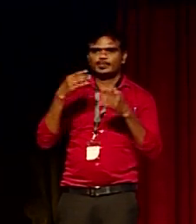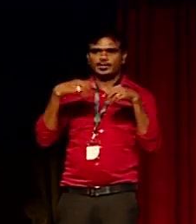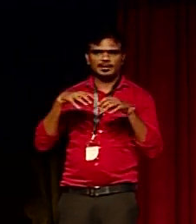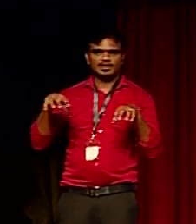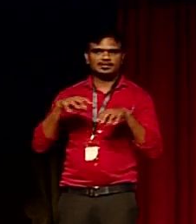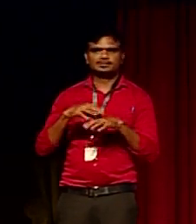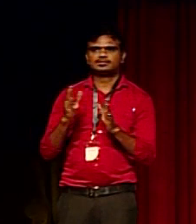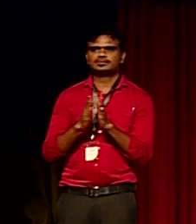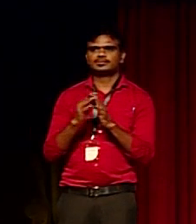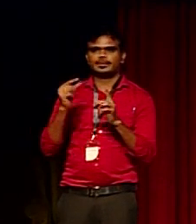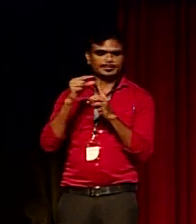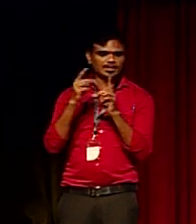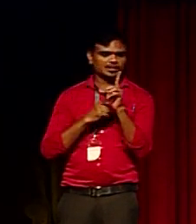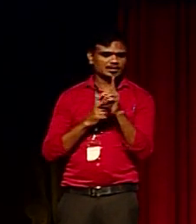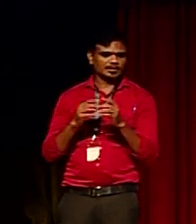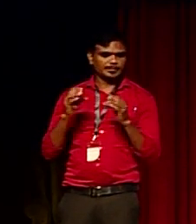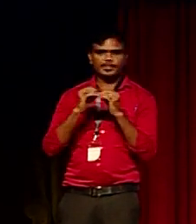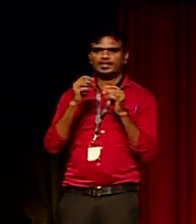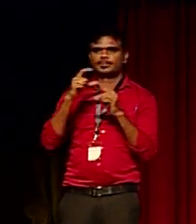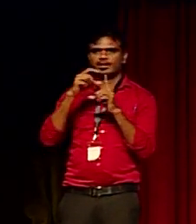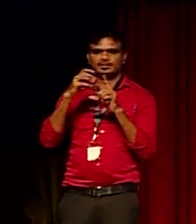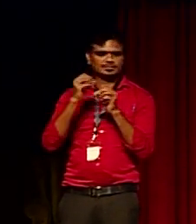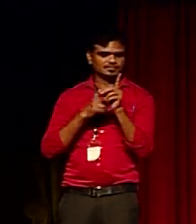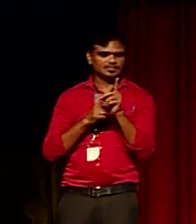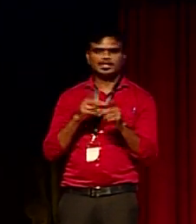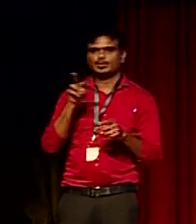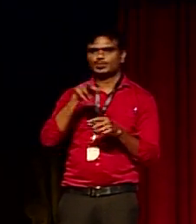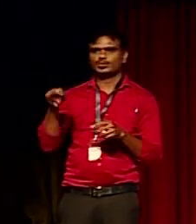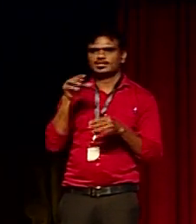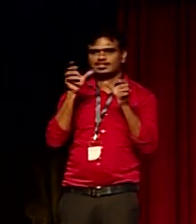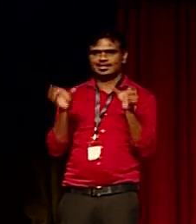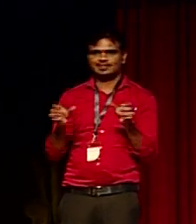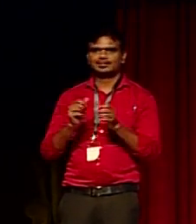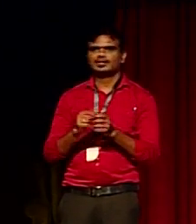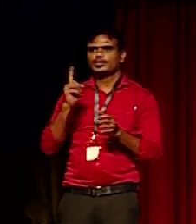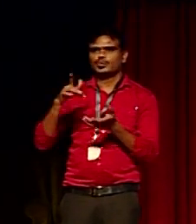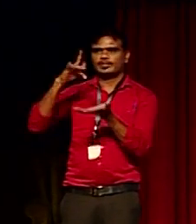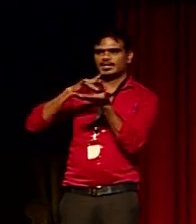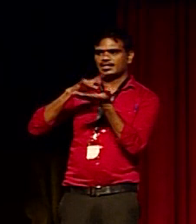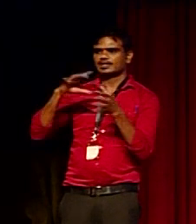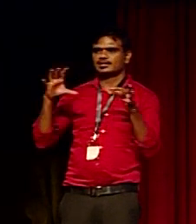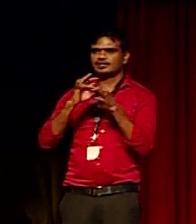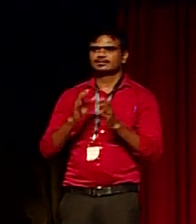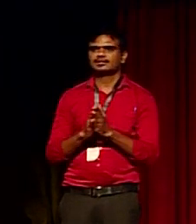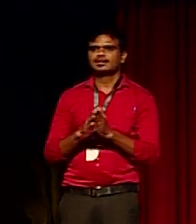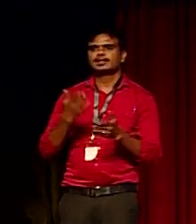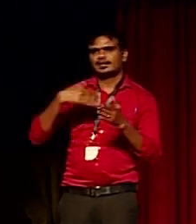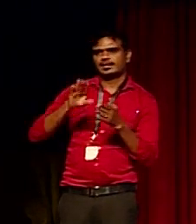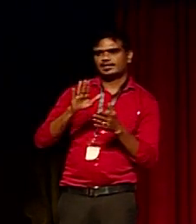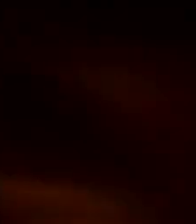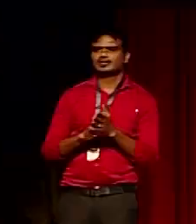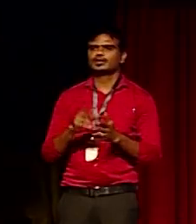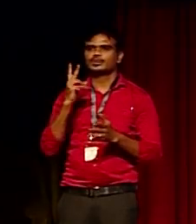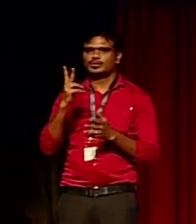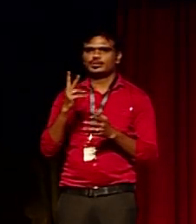blocks, the proximal and distal body block, two side linkages, one mid linkage, and it had